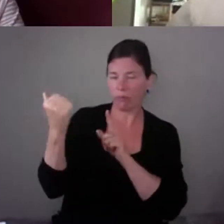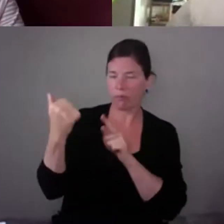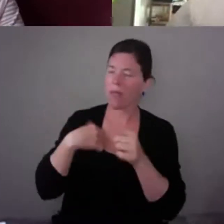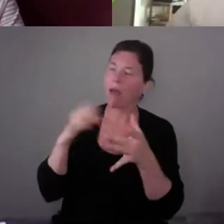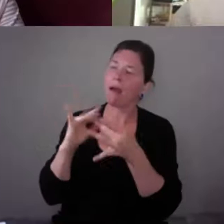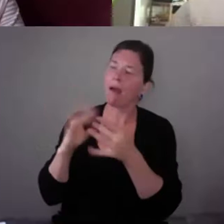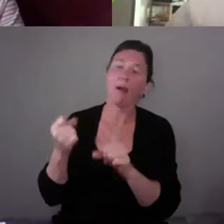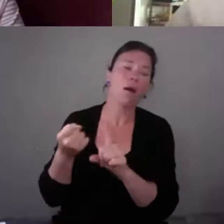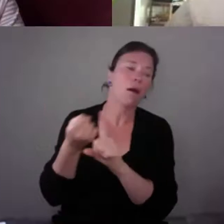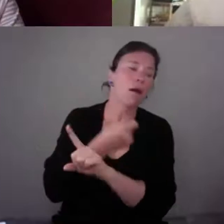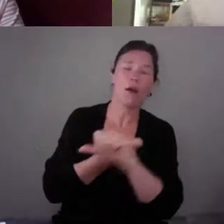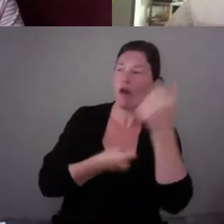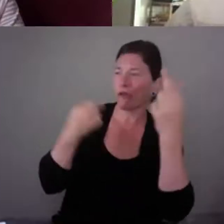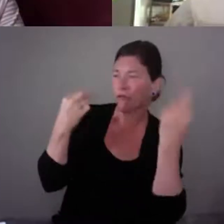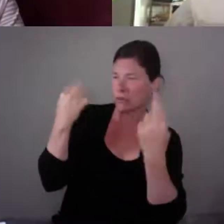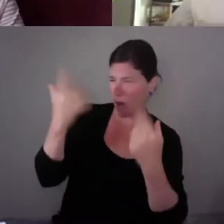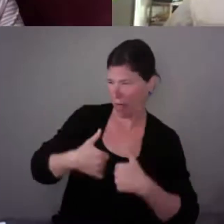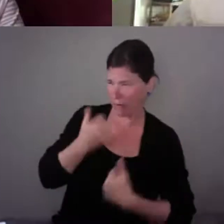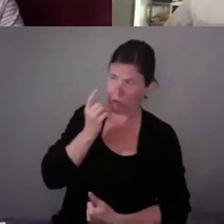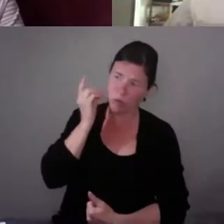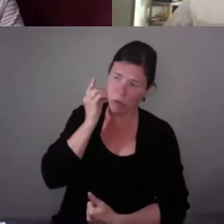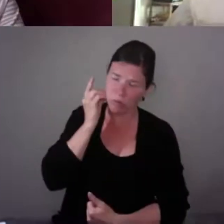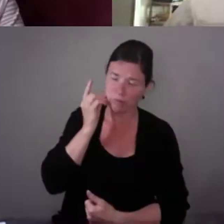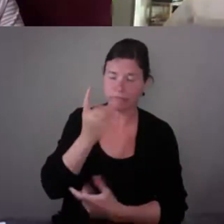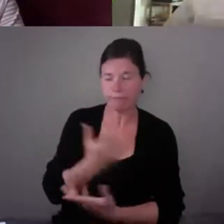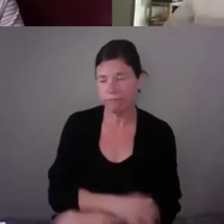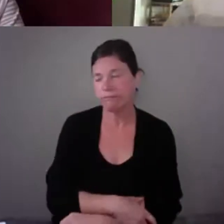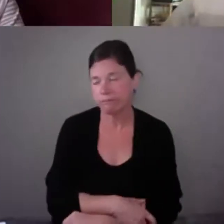on telling them why I wanted to live there.